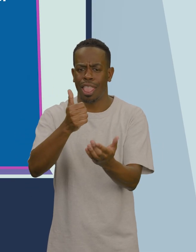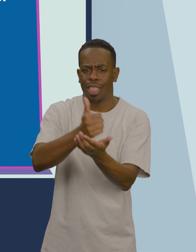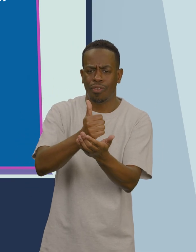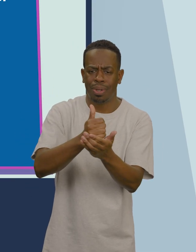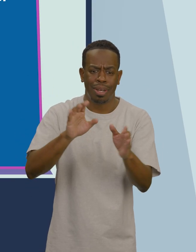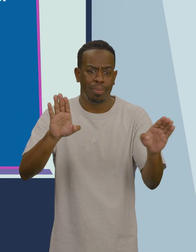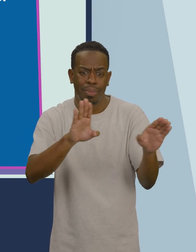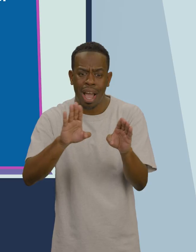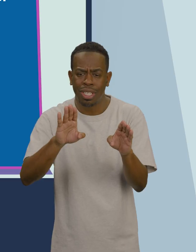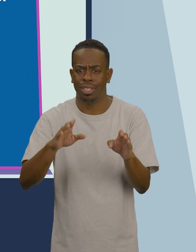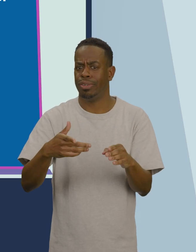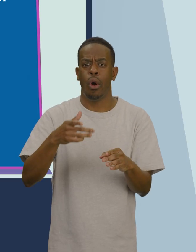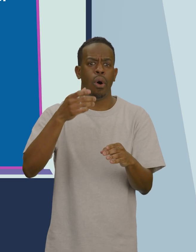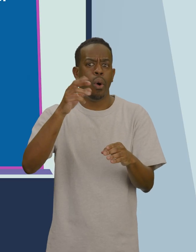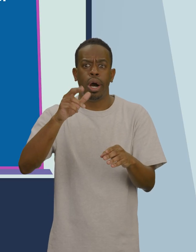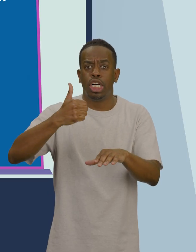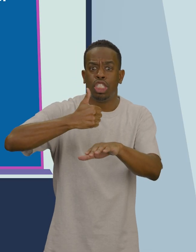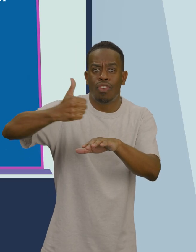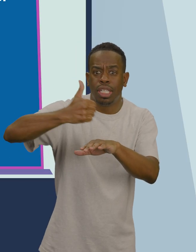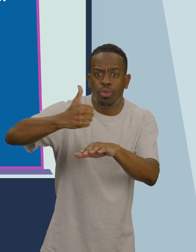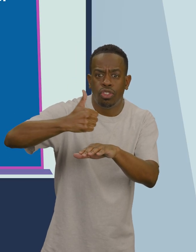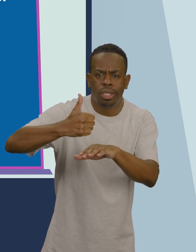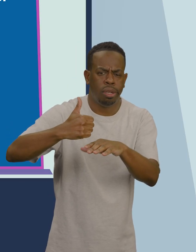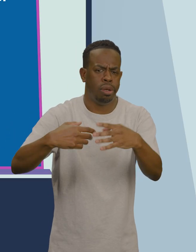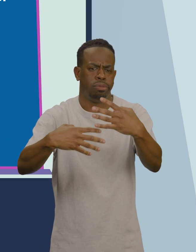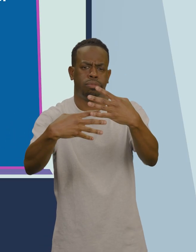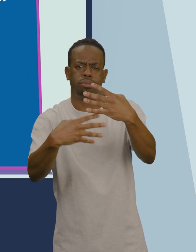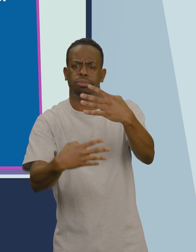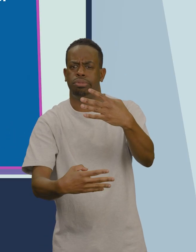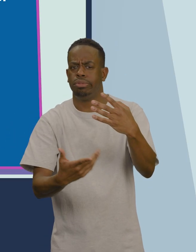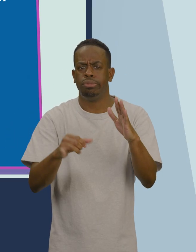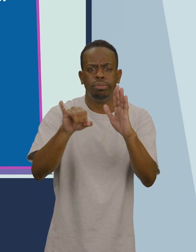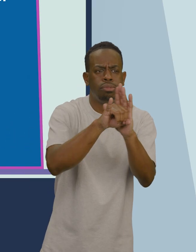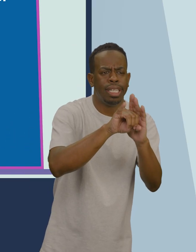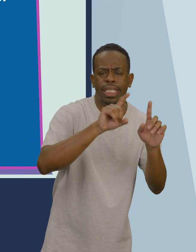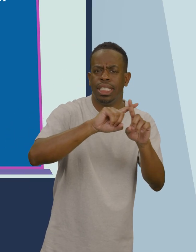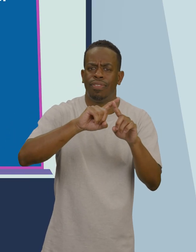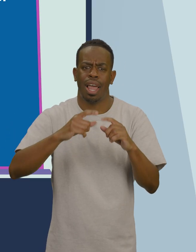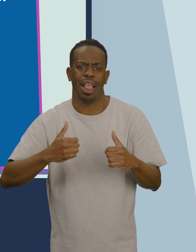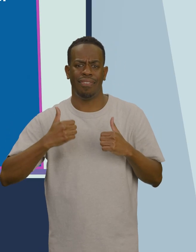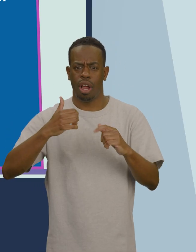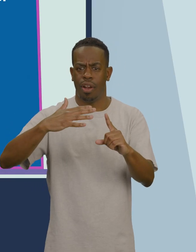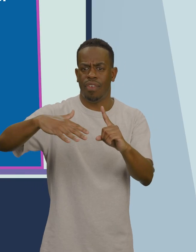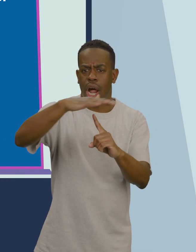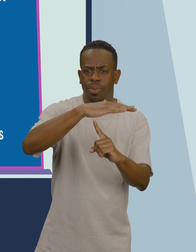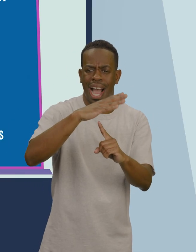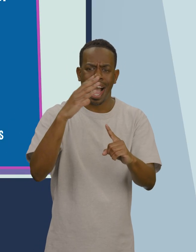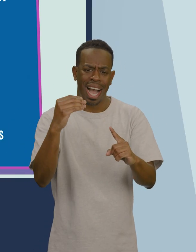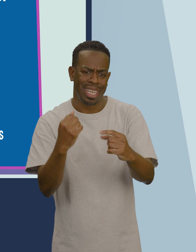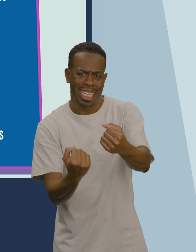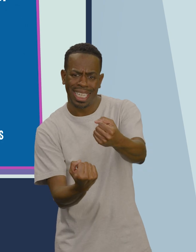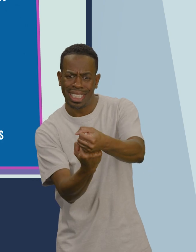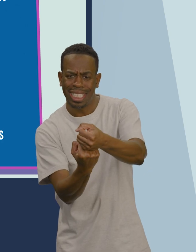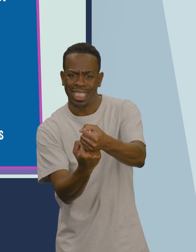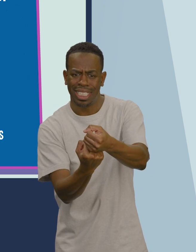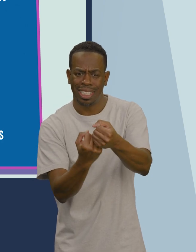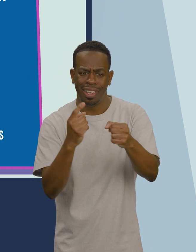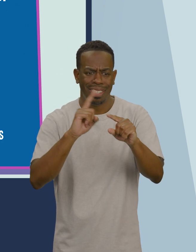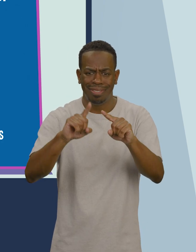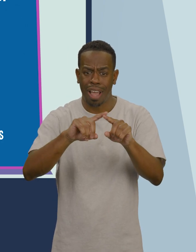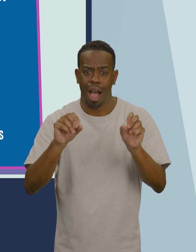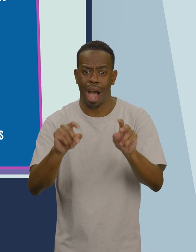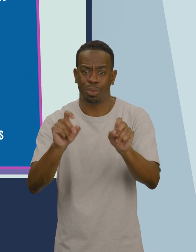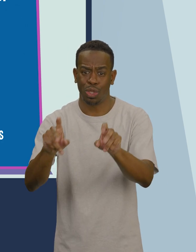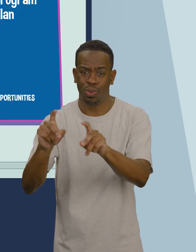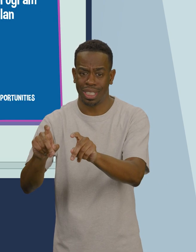behavioral supports. Other possibilities can include transportation to day services, identifying appropriate living environments, and assistance in finding